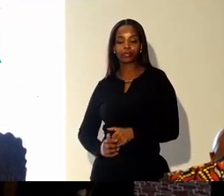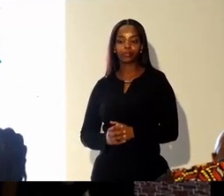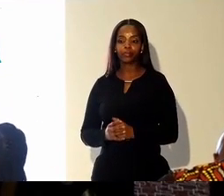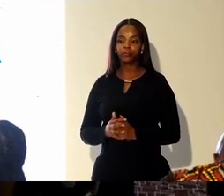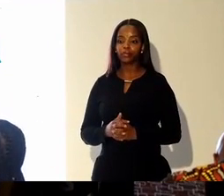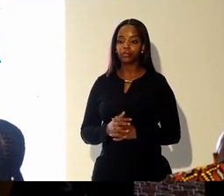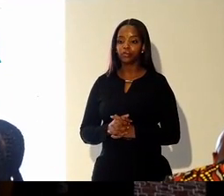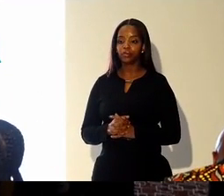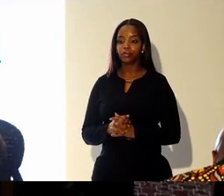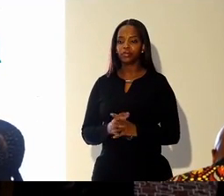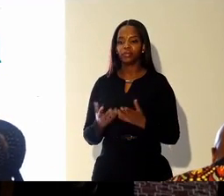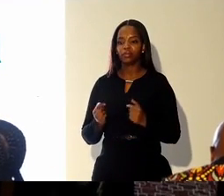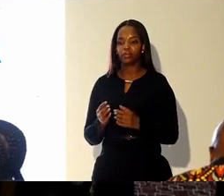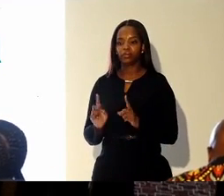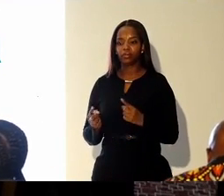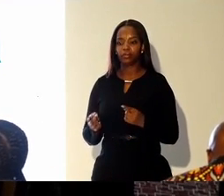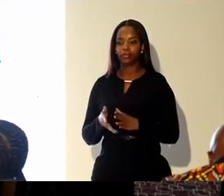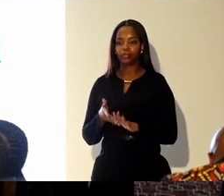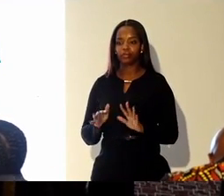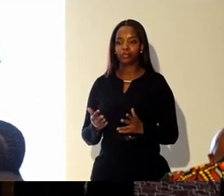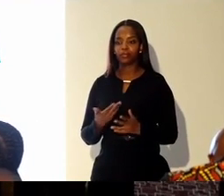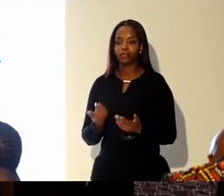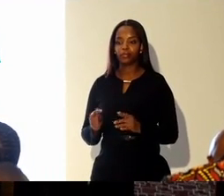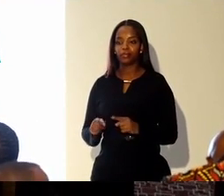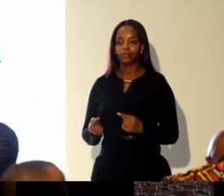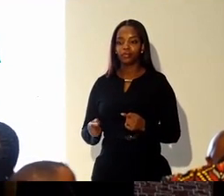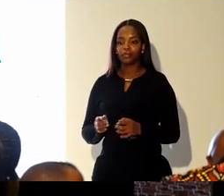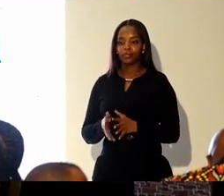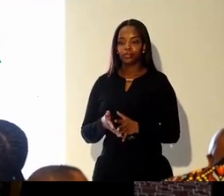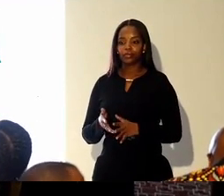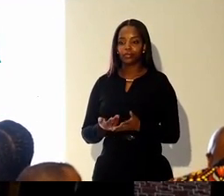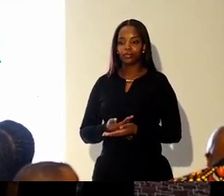take those off for the singing of the national anthem?